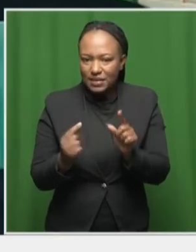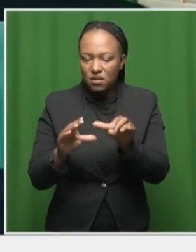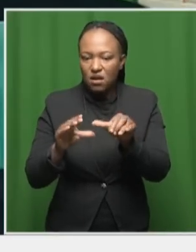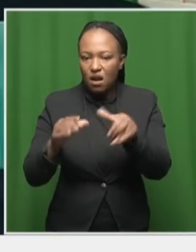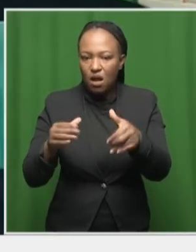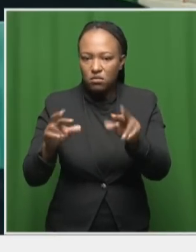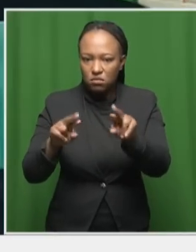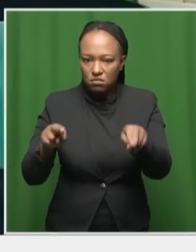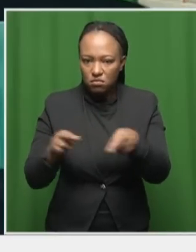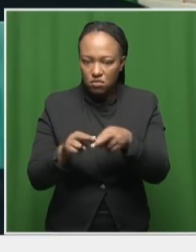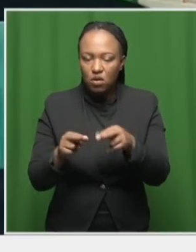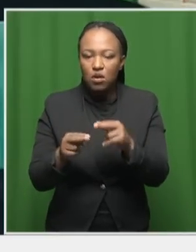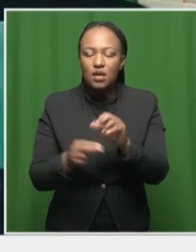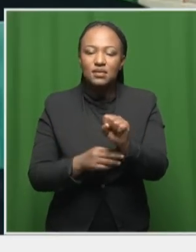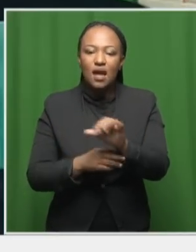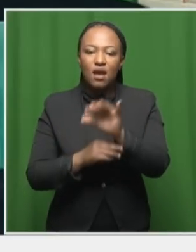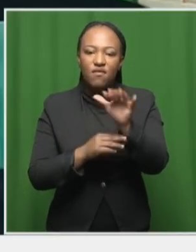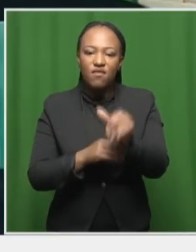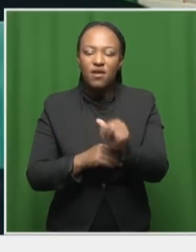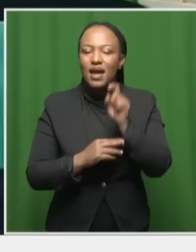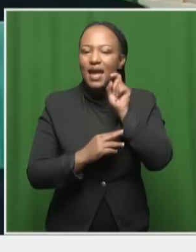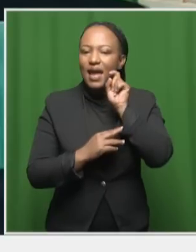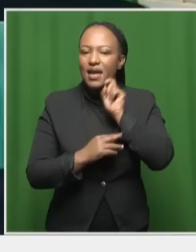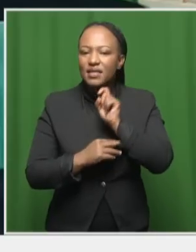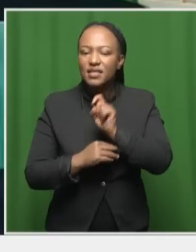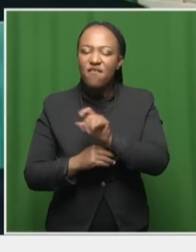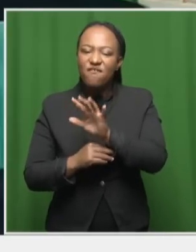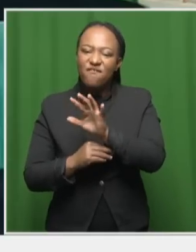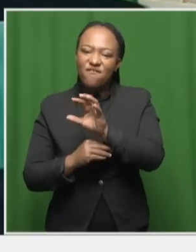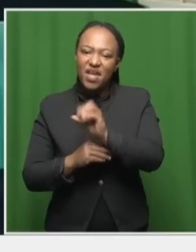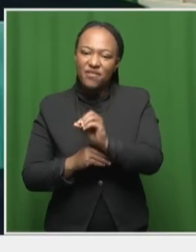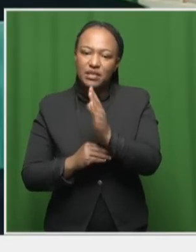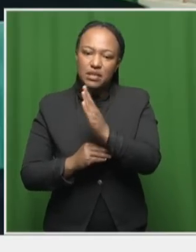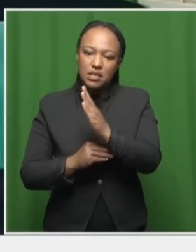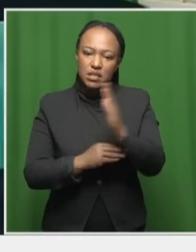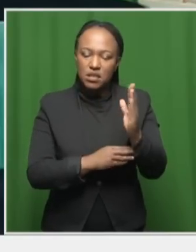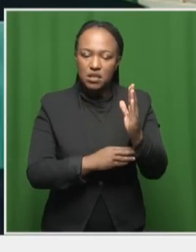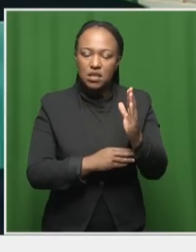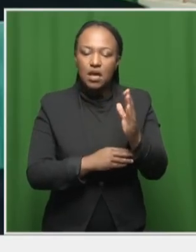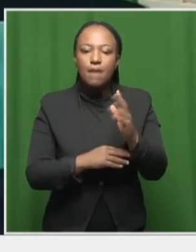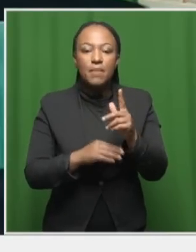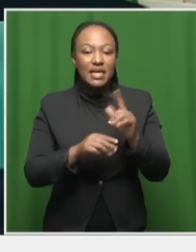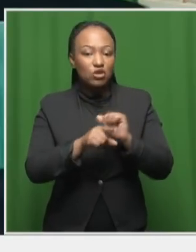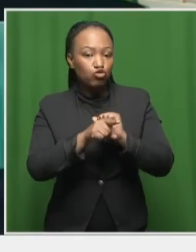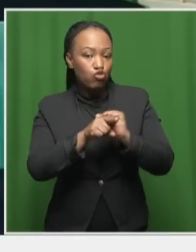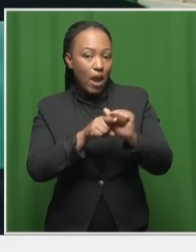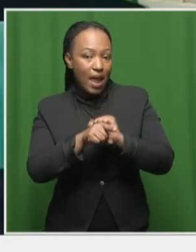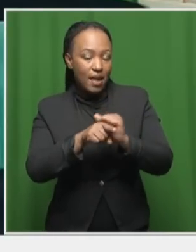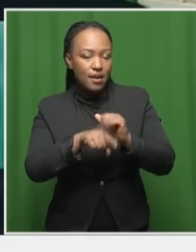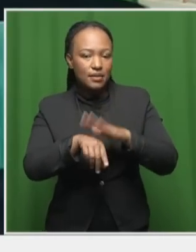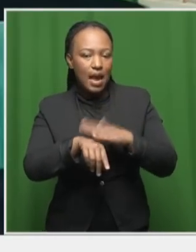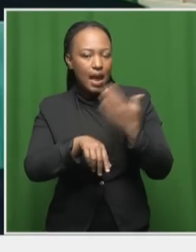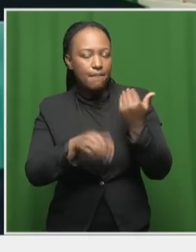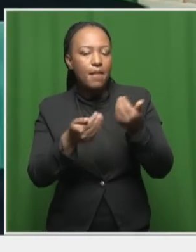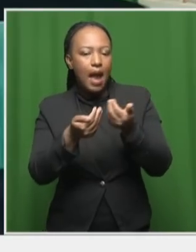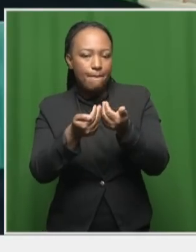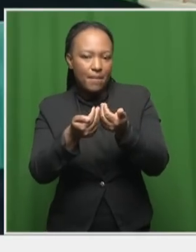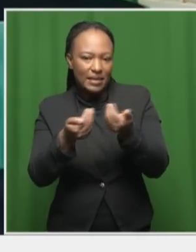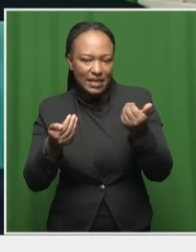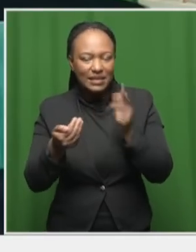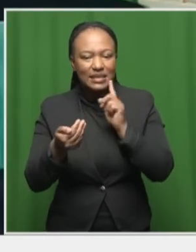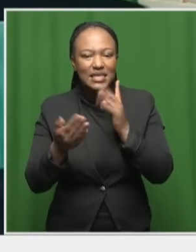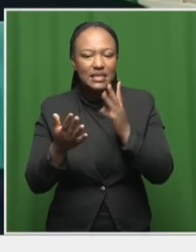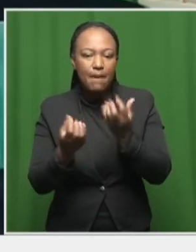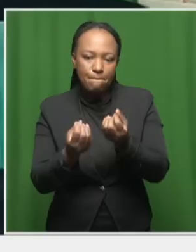of teachers are aged 50 years or older, which means that they were trained under apartheid. the vast majority of the teachers